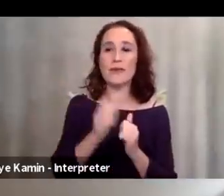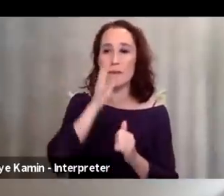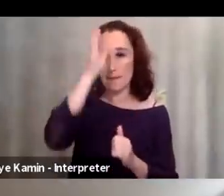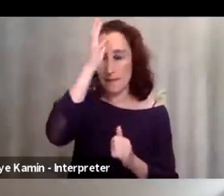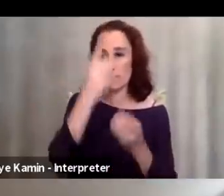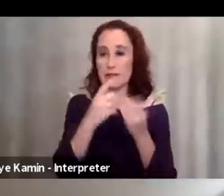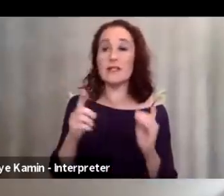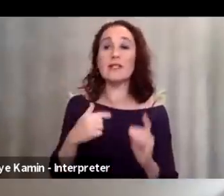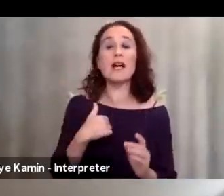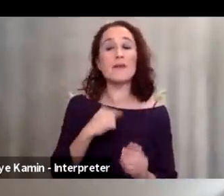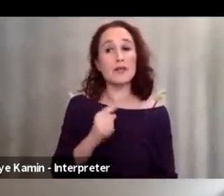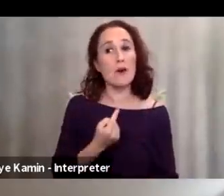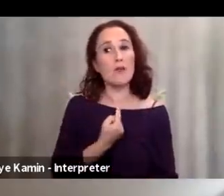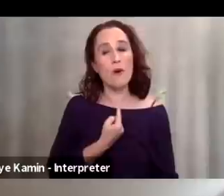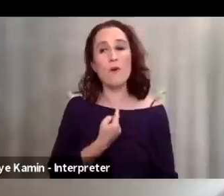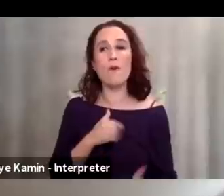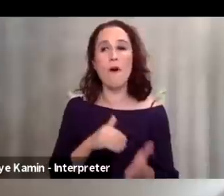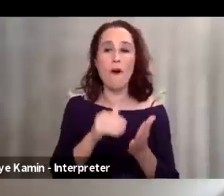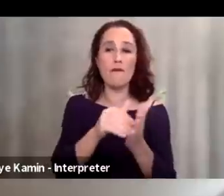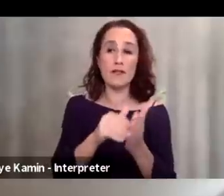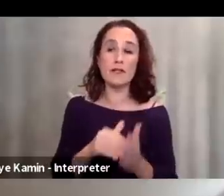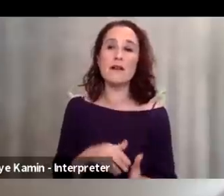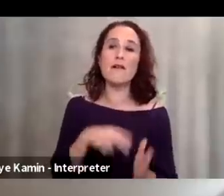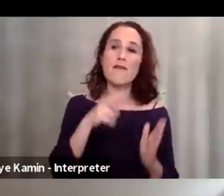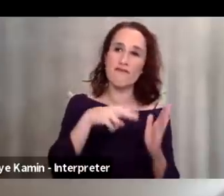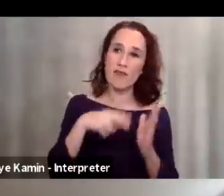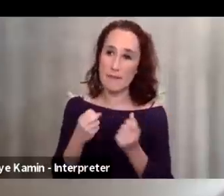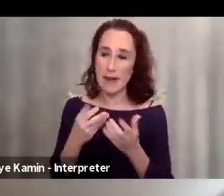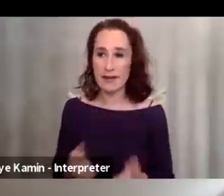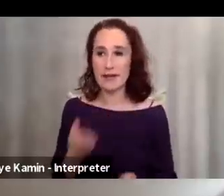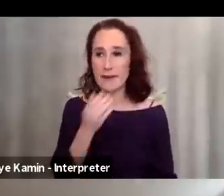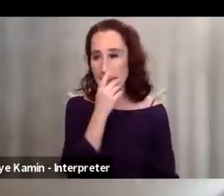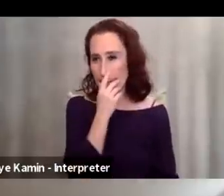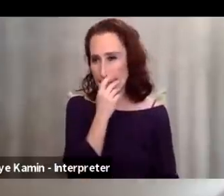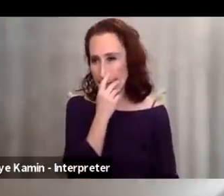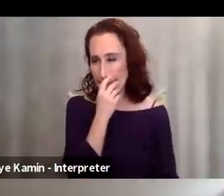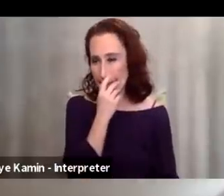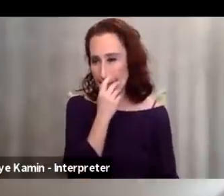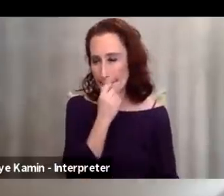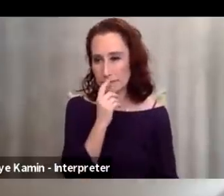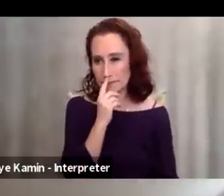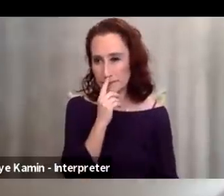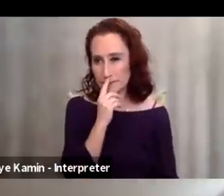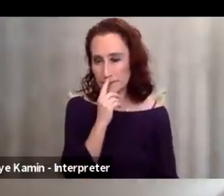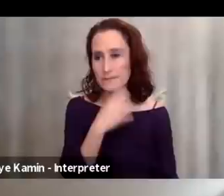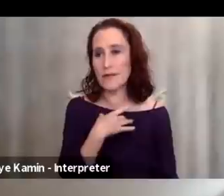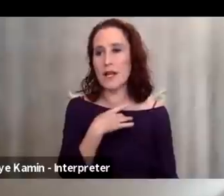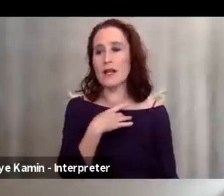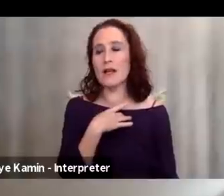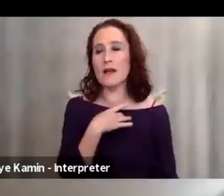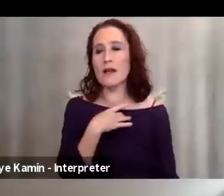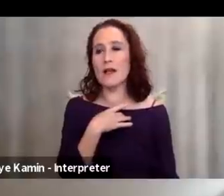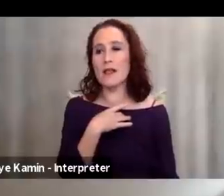And I spent a lot of time reading, and I read a lot of different things. I liked reading books